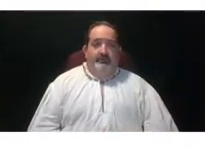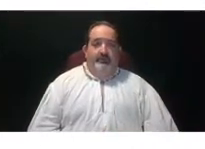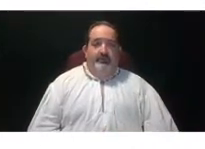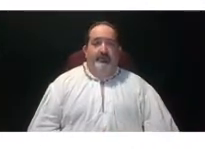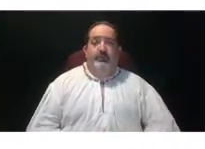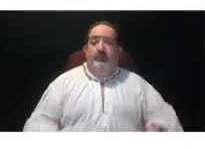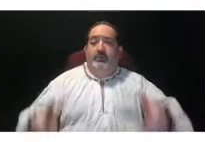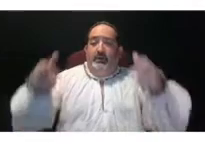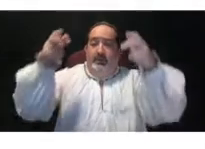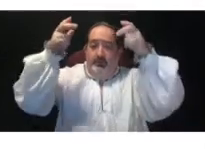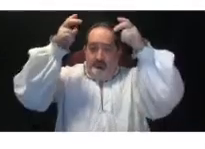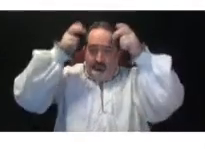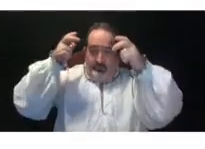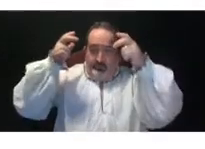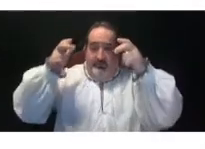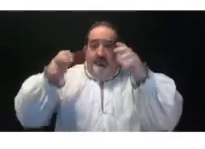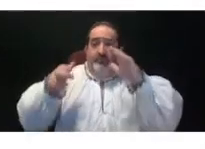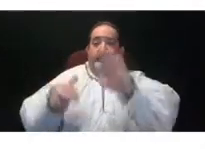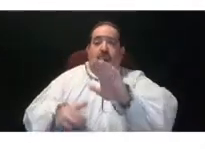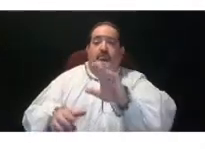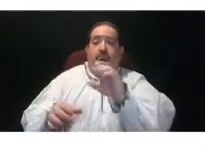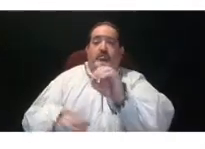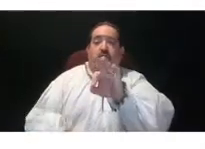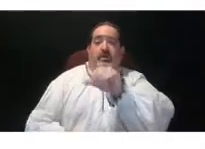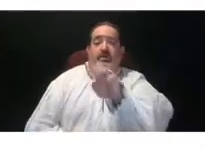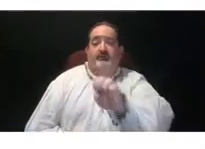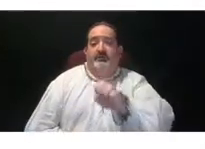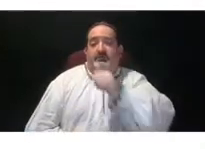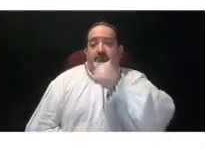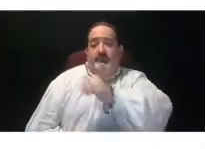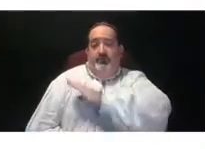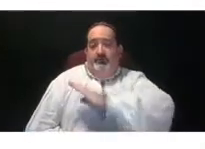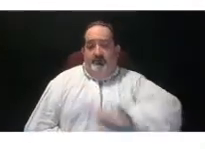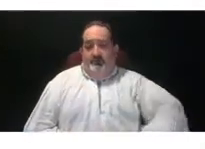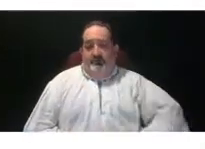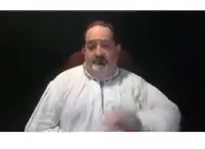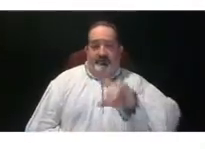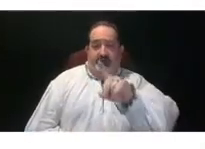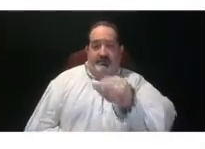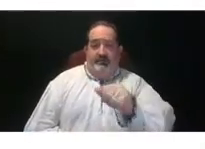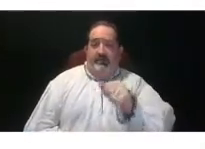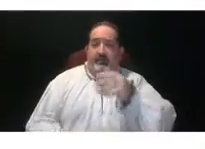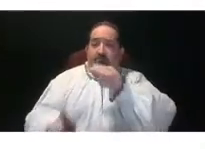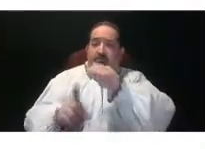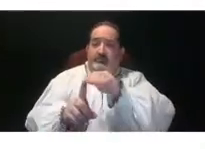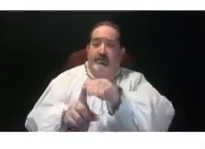Wear now the circlet of your office, Baroness Ida, as a reminder of your oath.